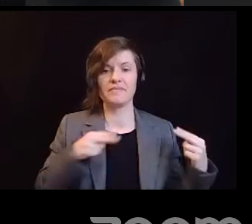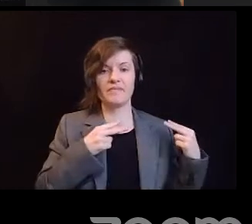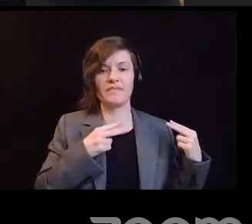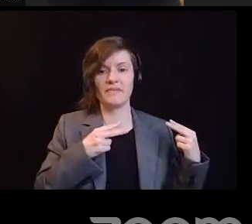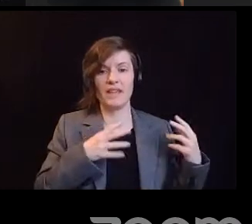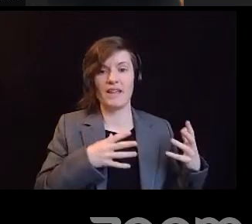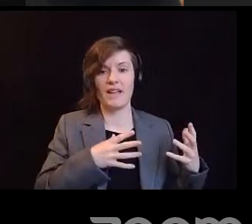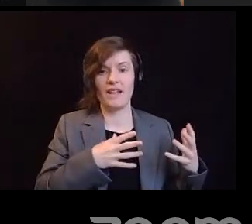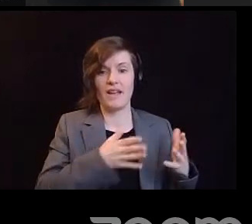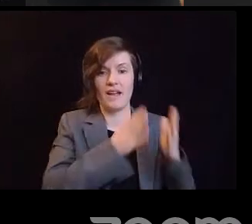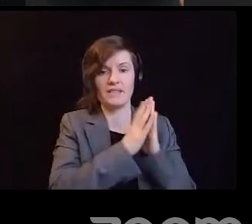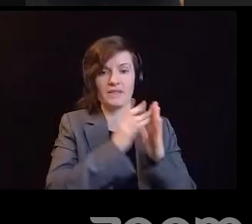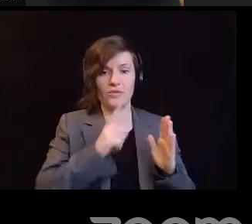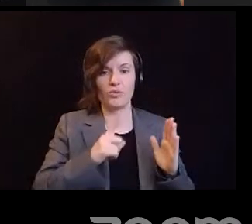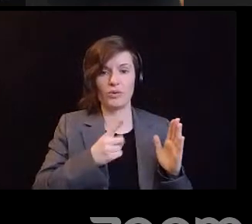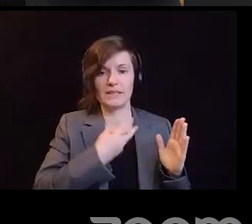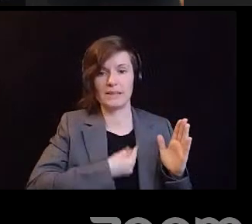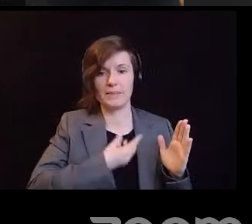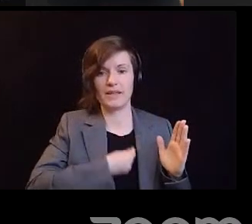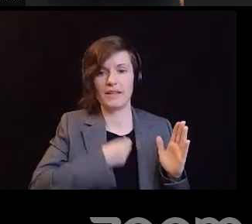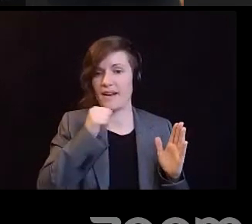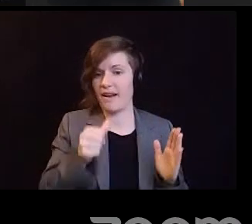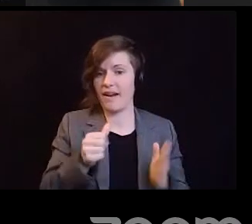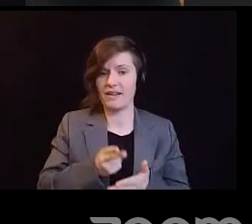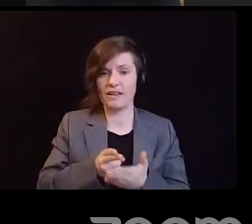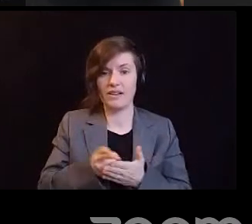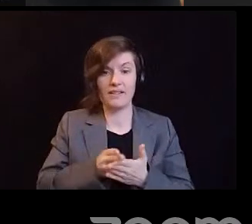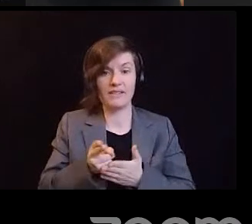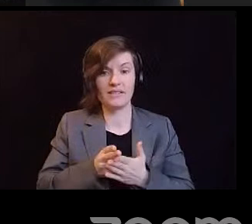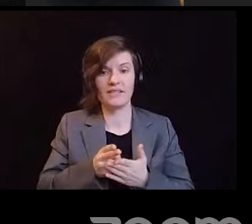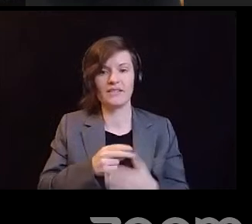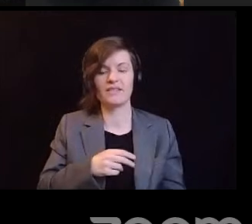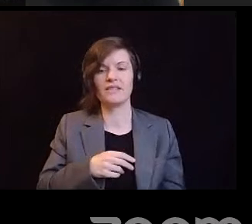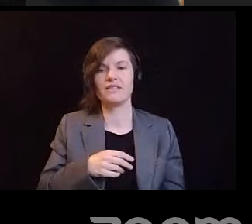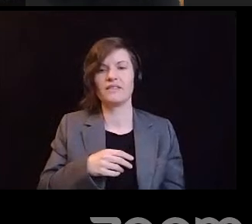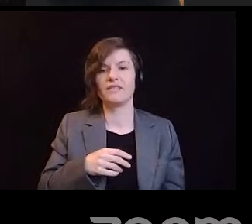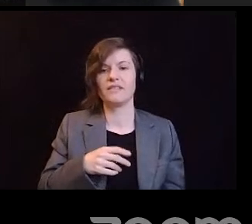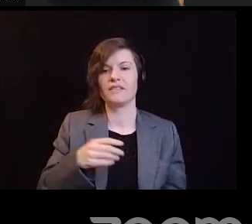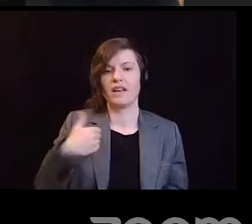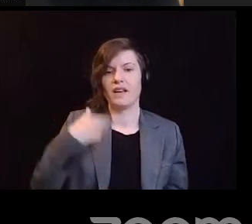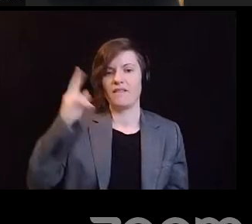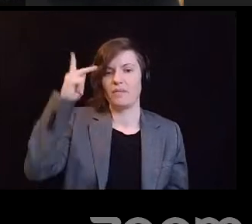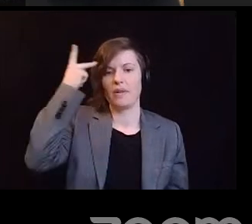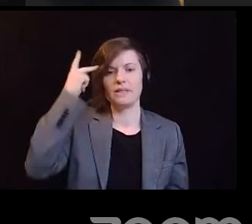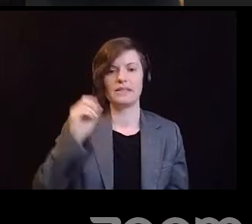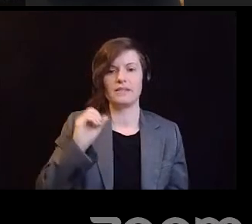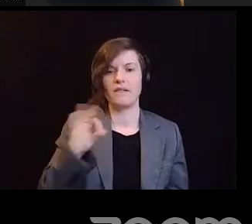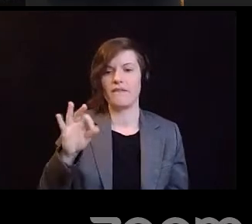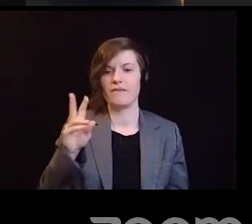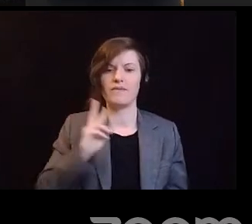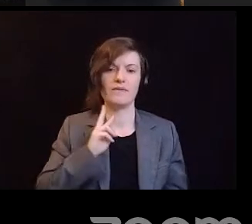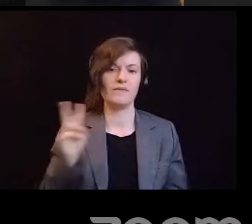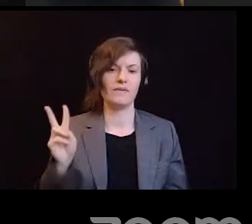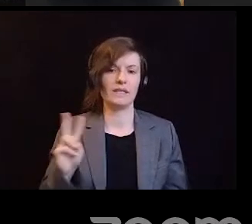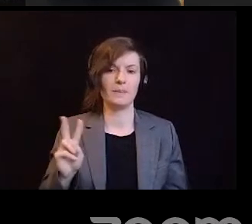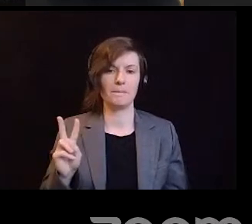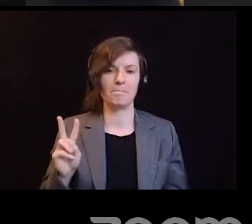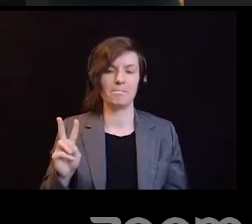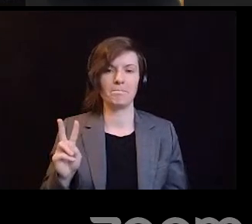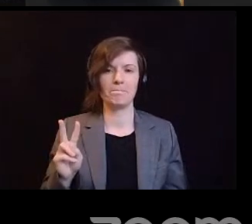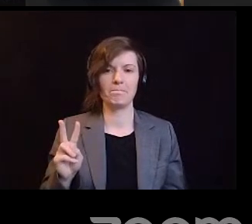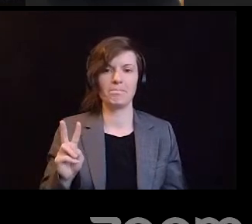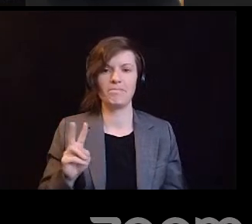not genuine? There is a politics of victimization that happens where, and I know we're talking about our book,